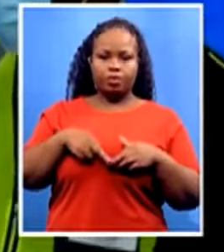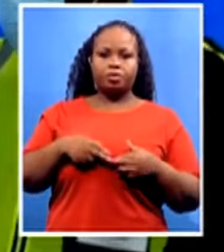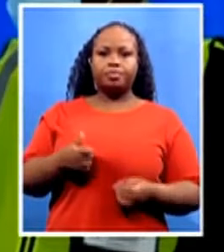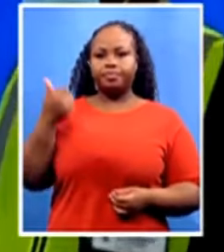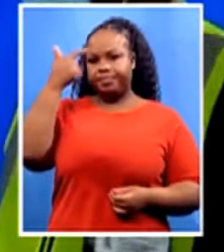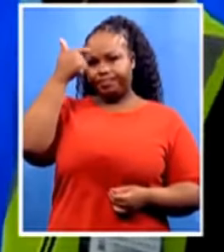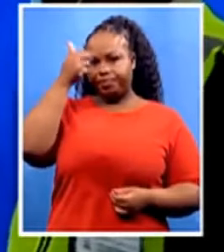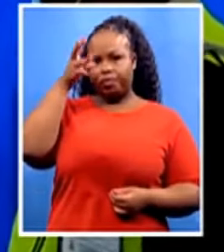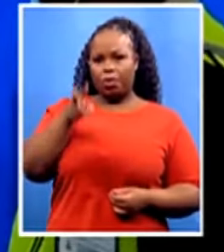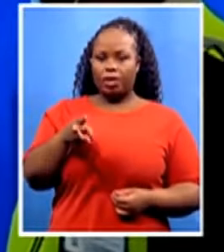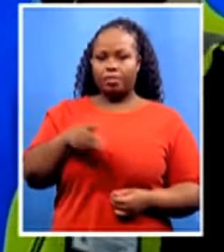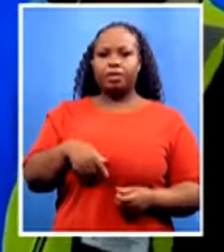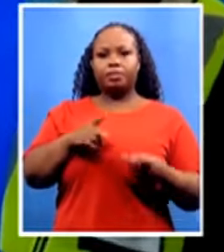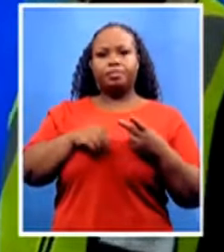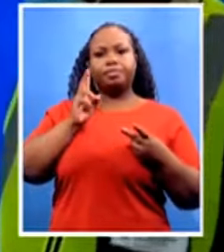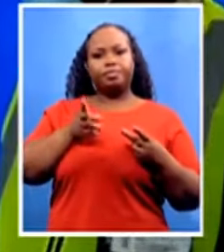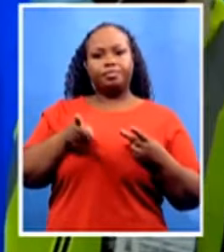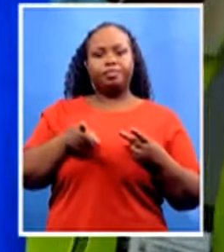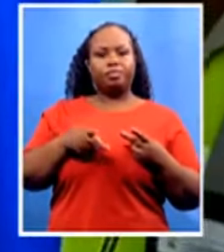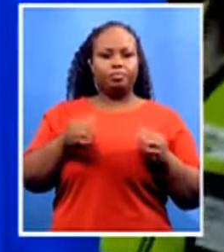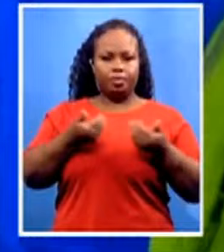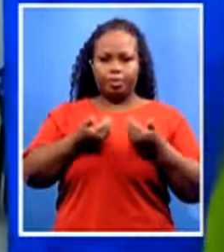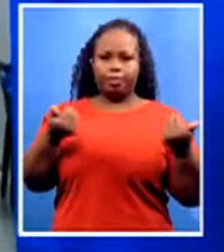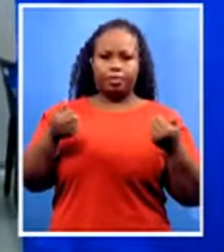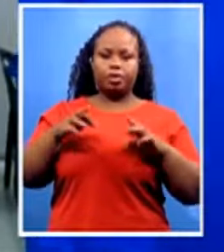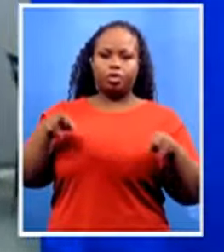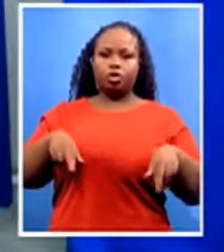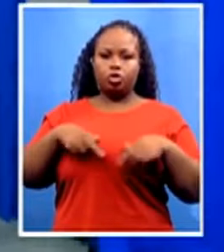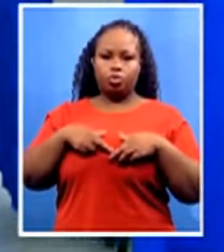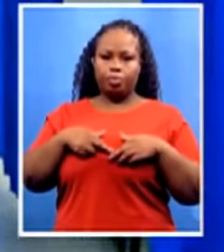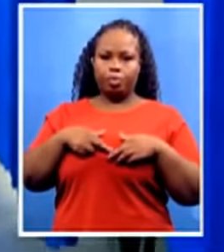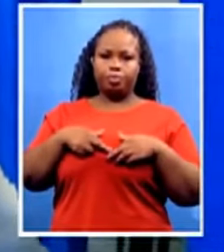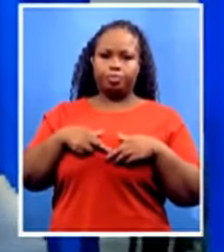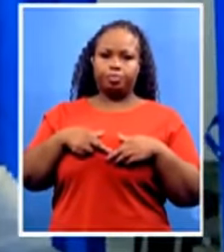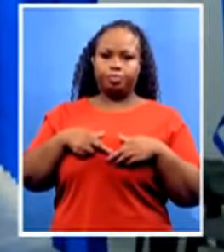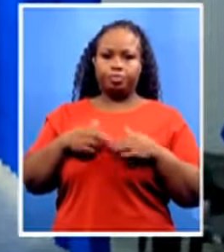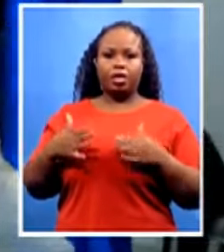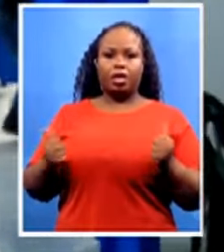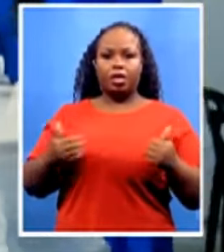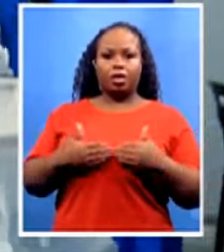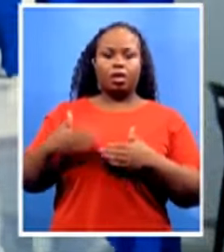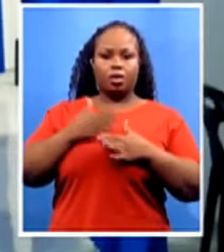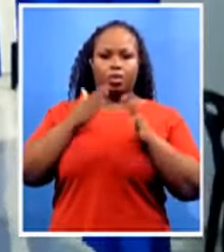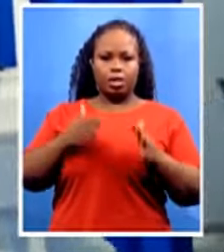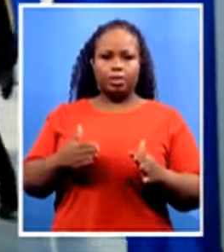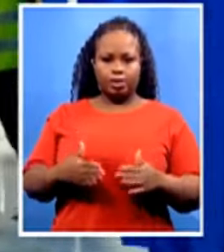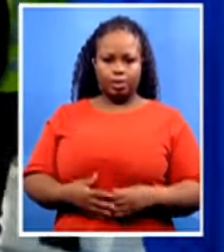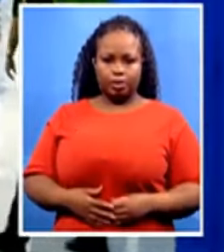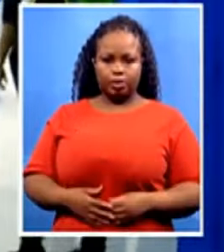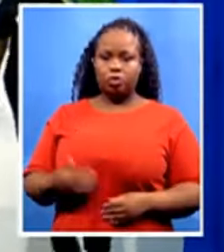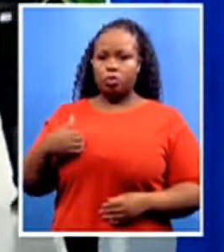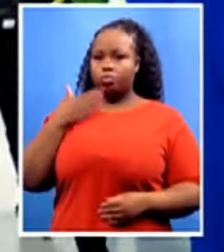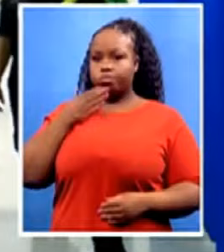into a separate room, who the healthcare workers here on the ground will then